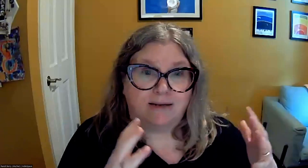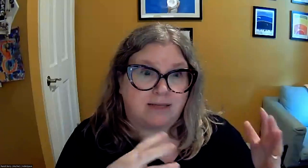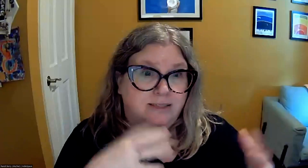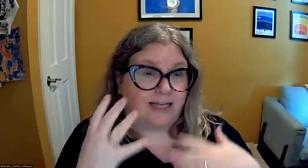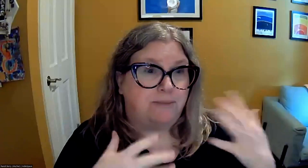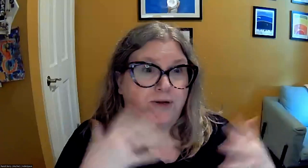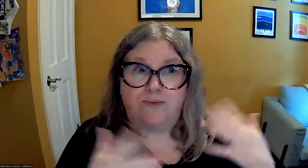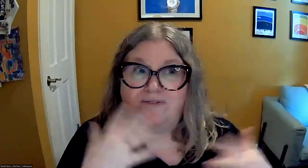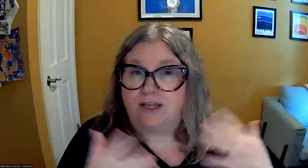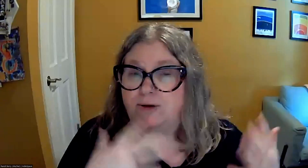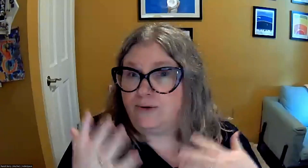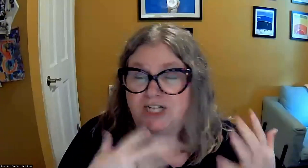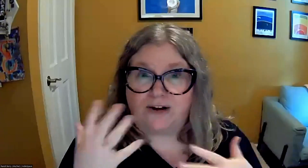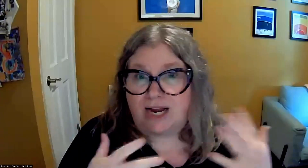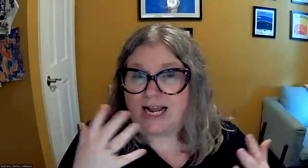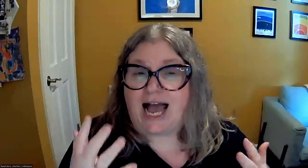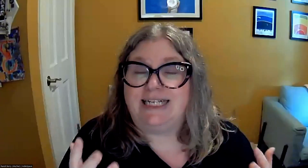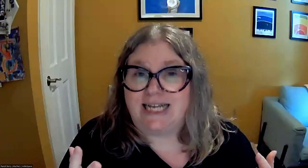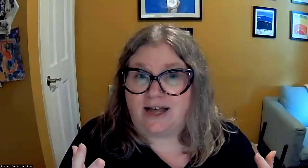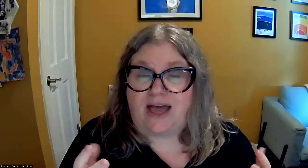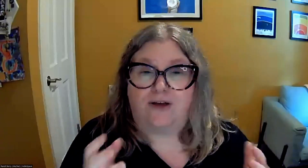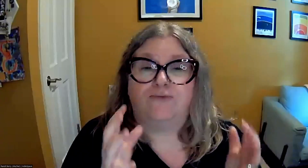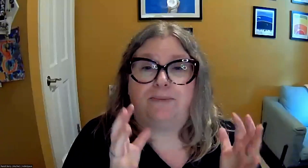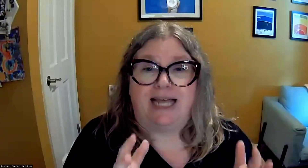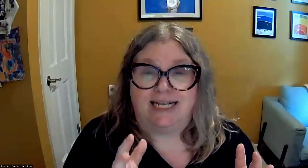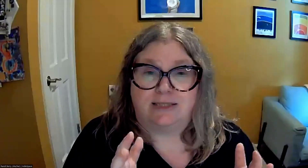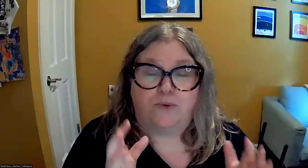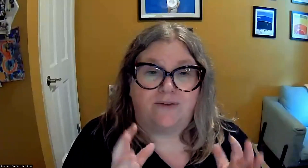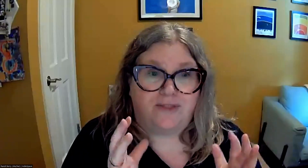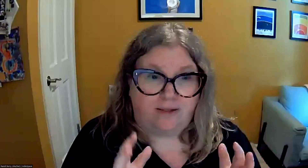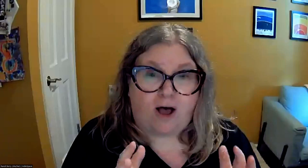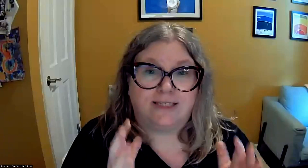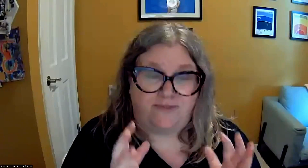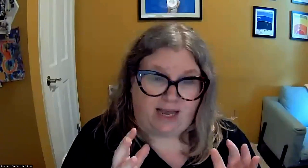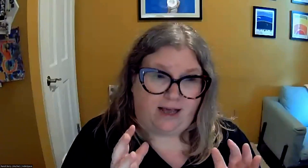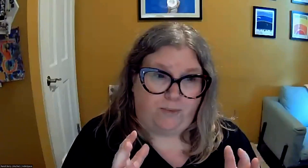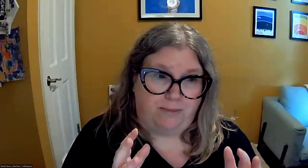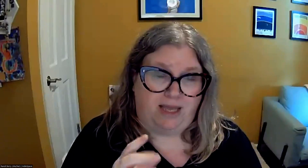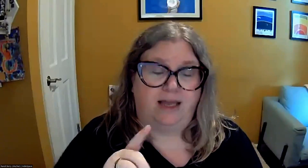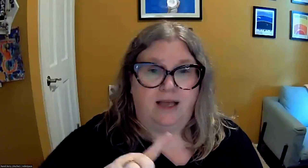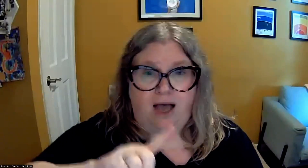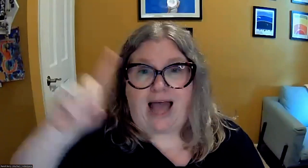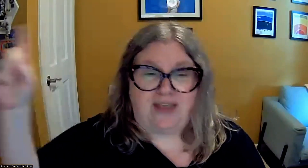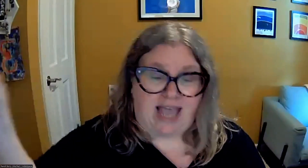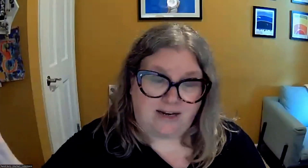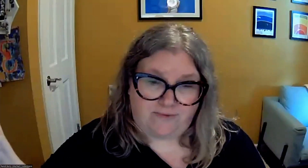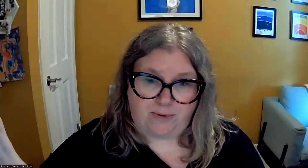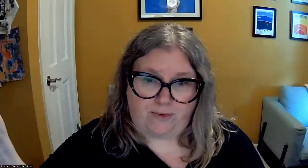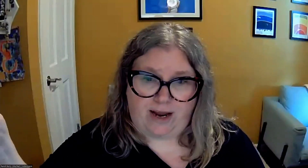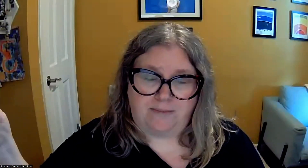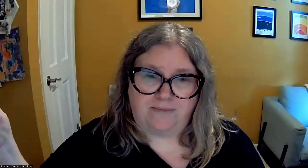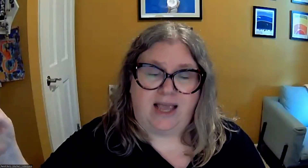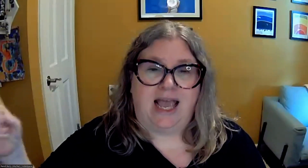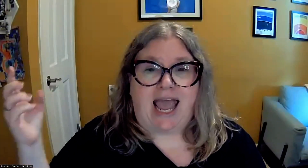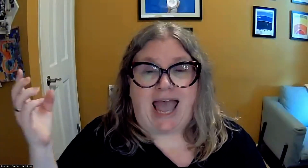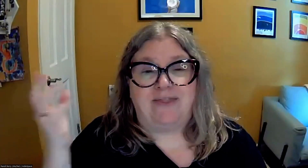be some new revenue generating idea that could replace whatever the loss of the income would be at the end of the